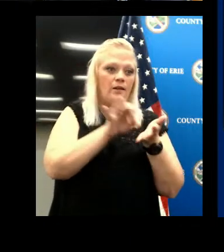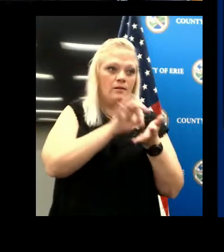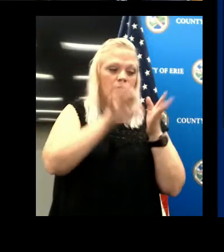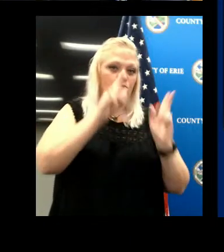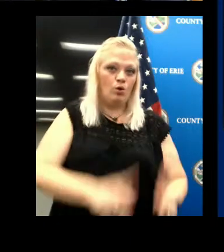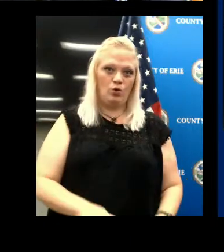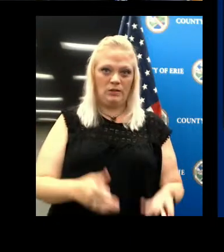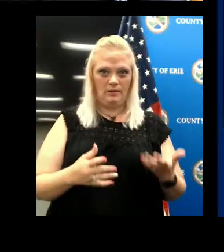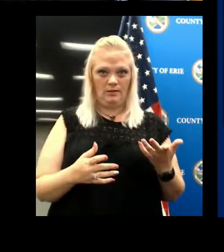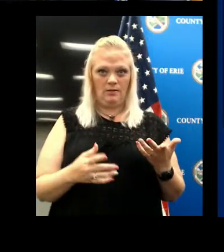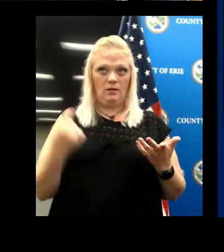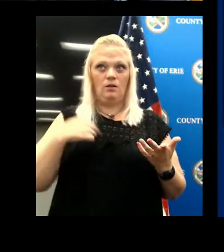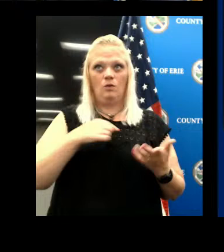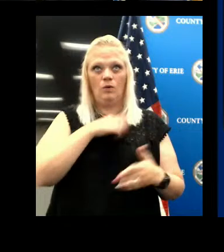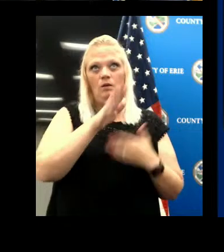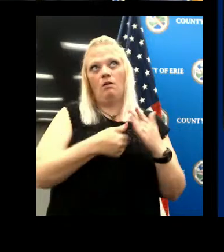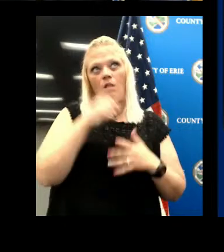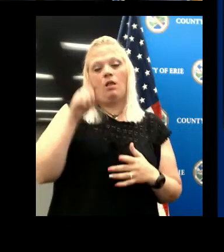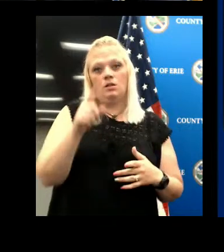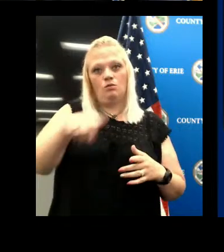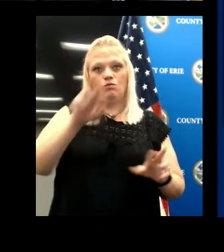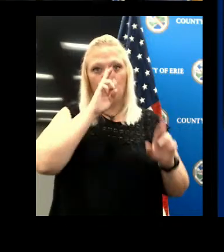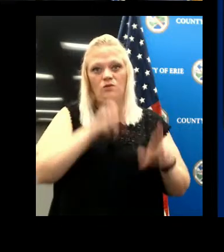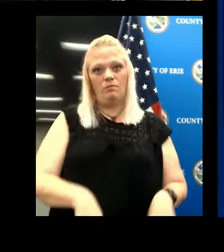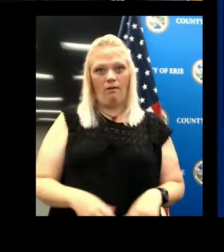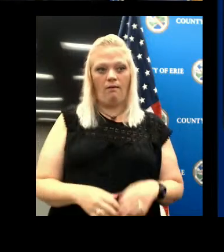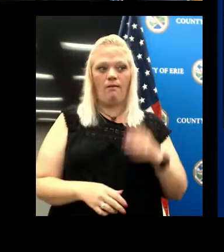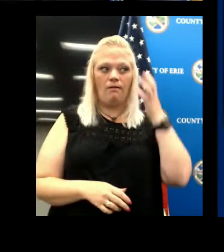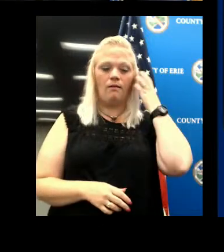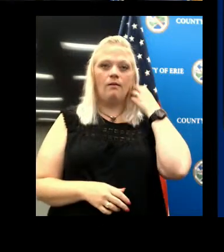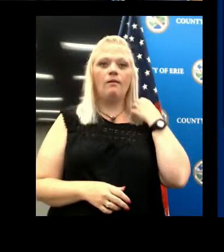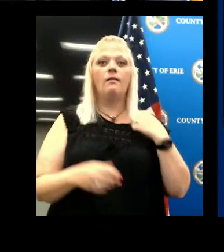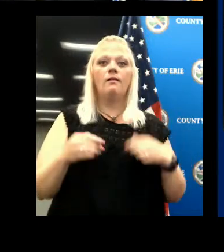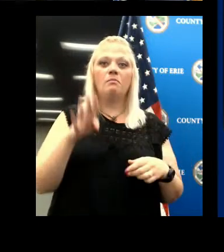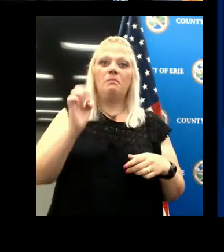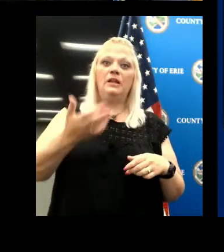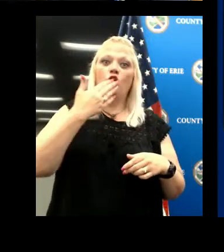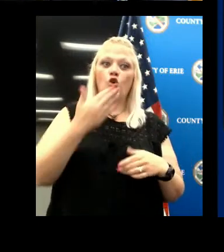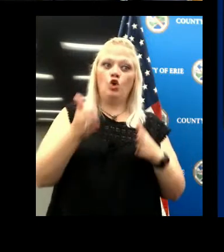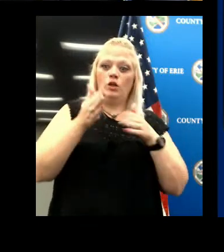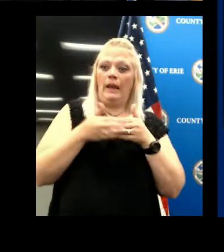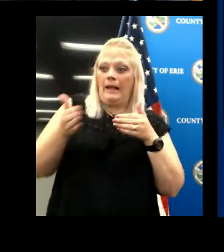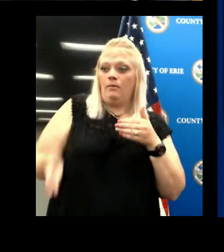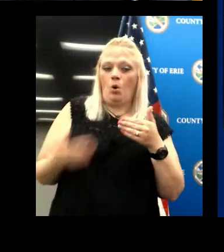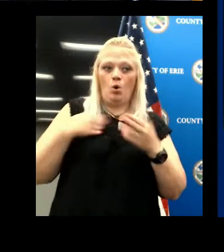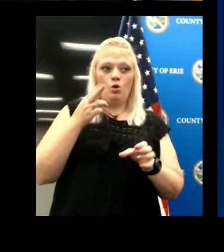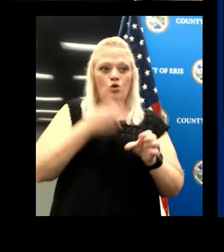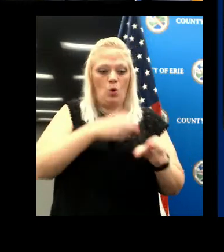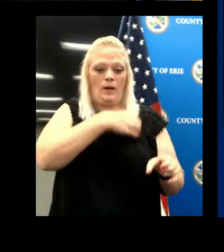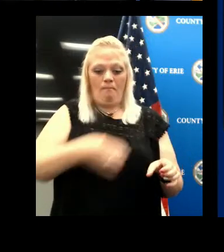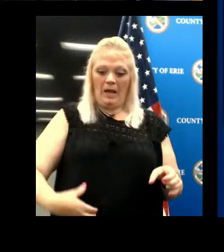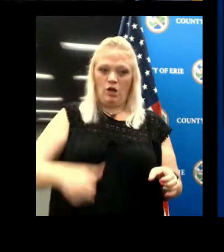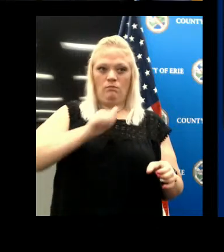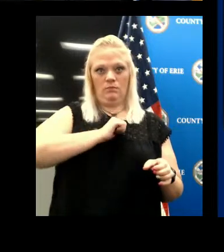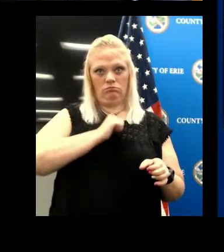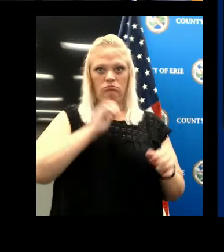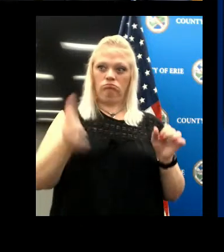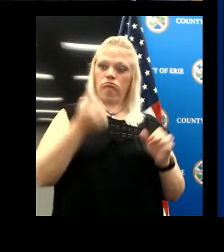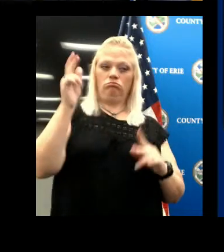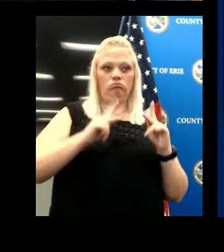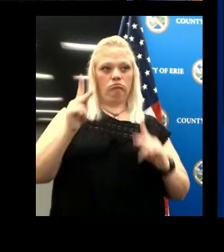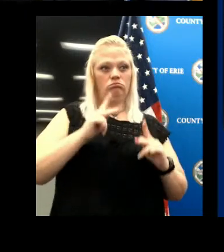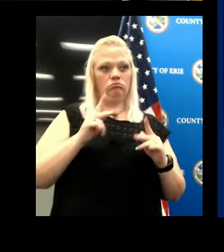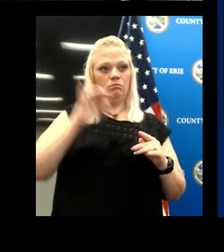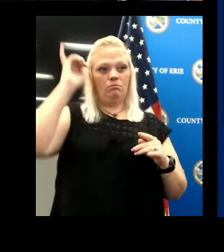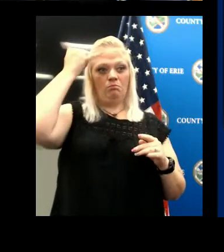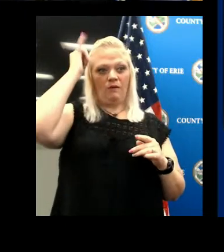enumerator, we all need you to respond. Be a good neighbor. Join Mayor Brown, I, and others, and be